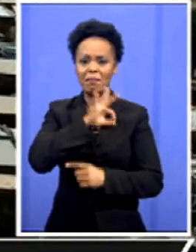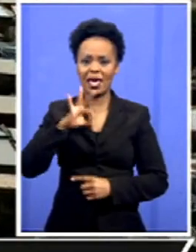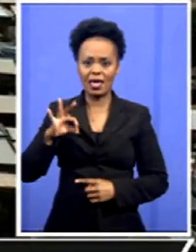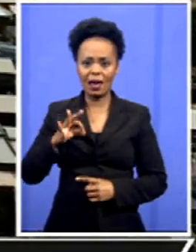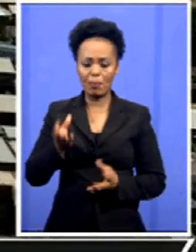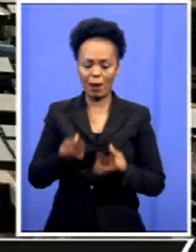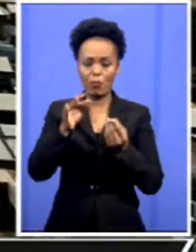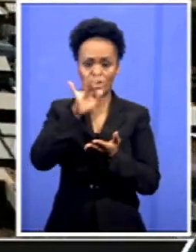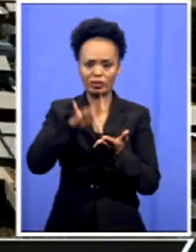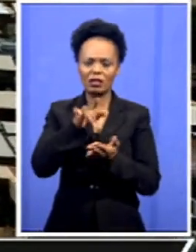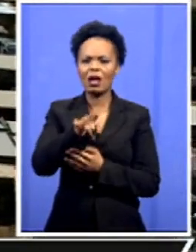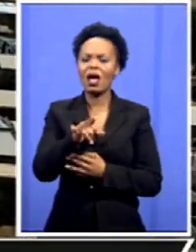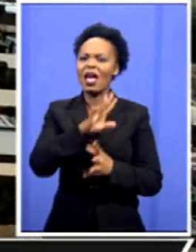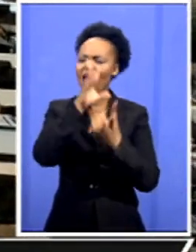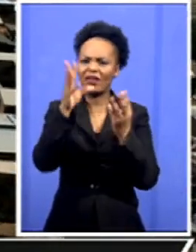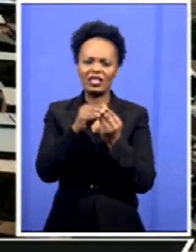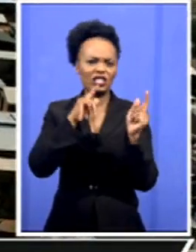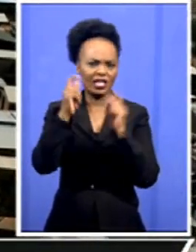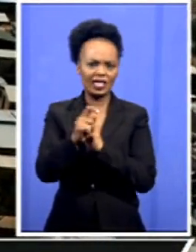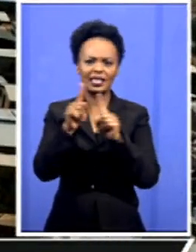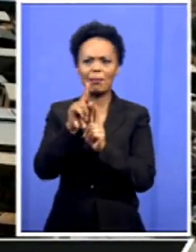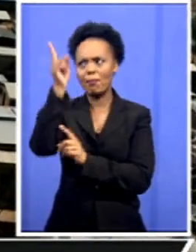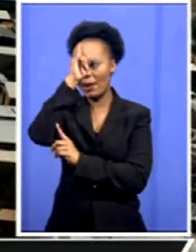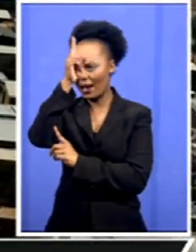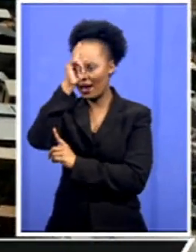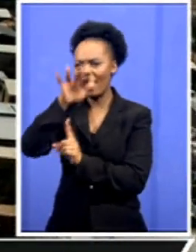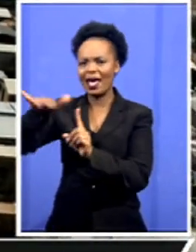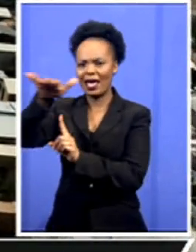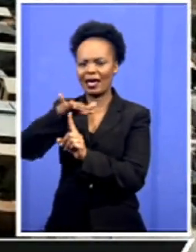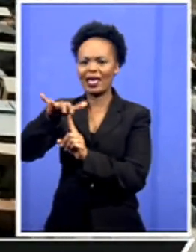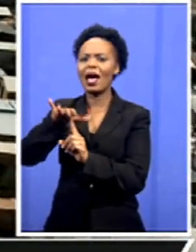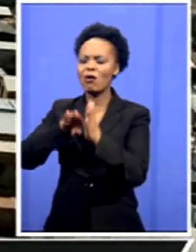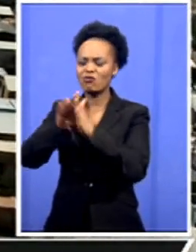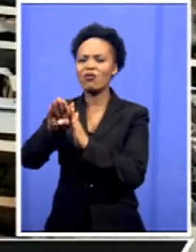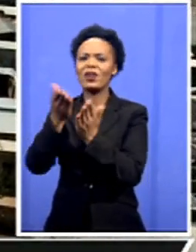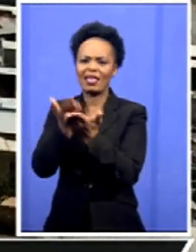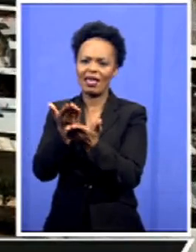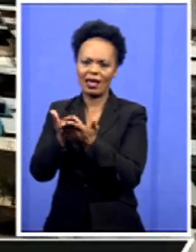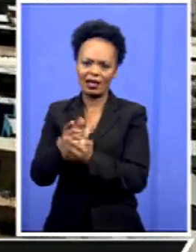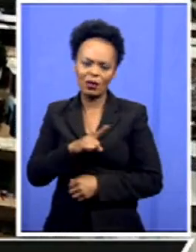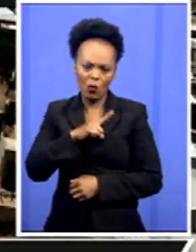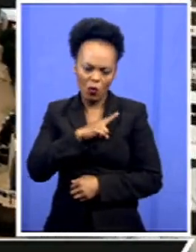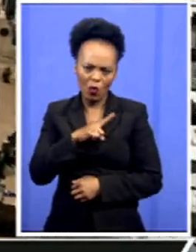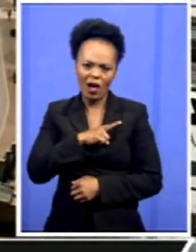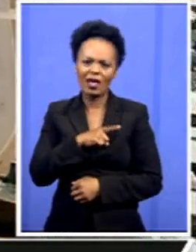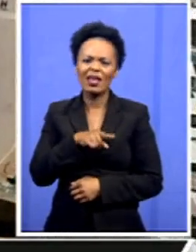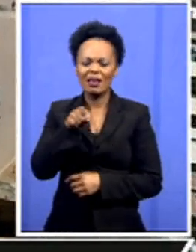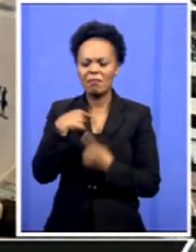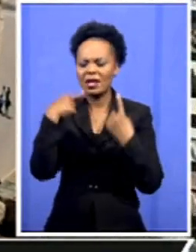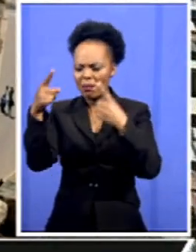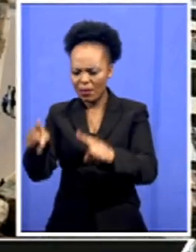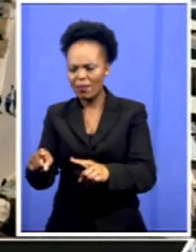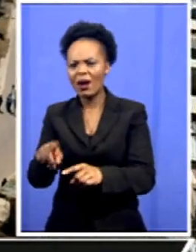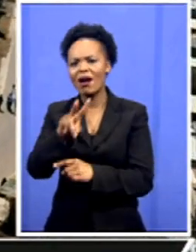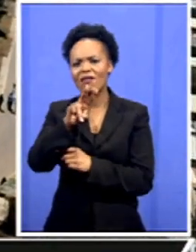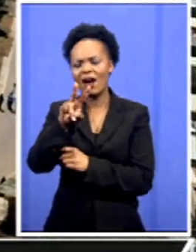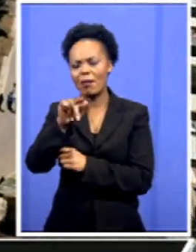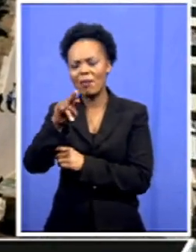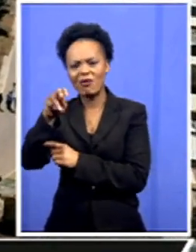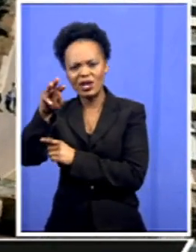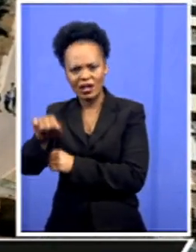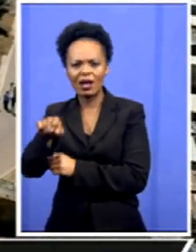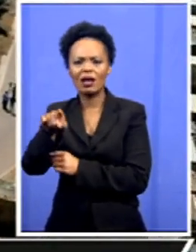also, even on the black areas that they are talking about there by Val Marina, I have been staying in Val Marina. I know that area there at the